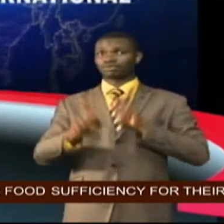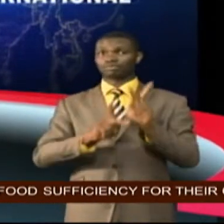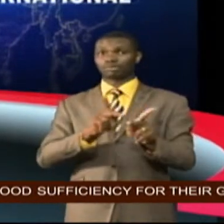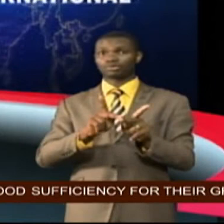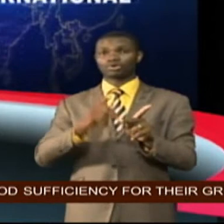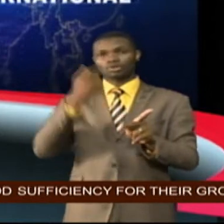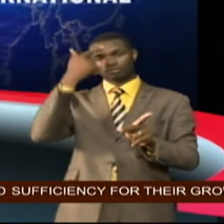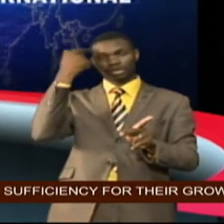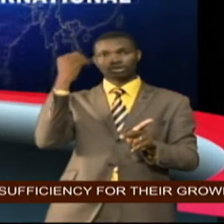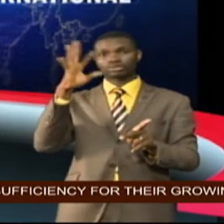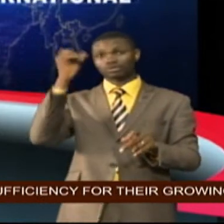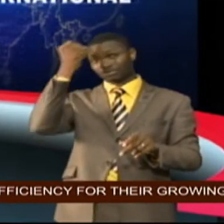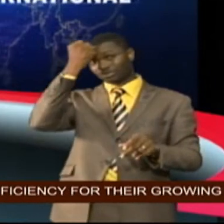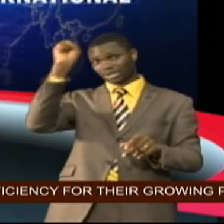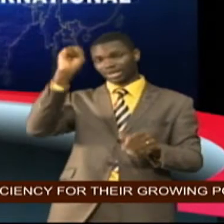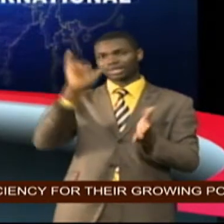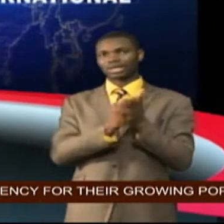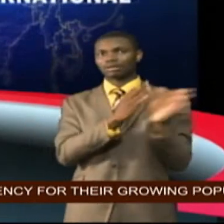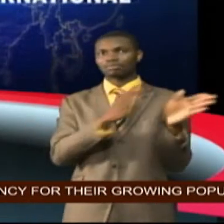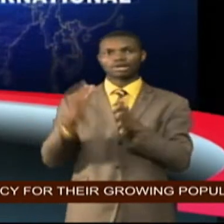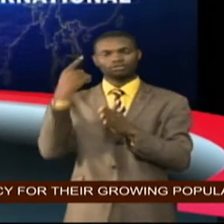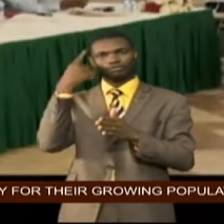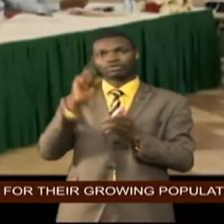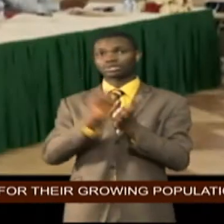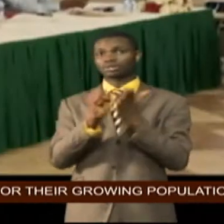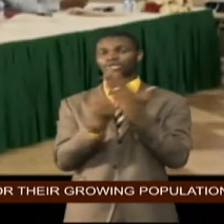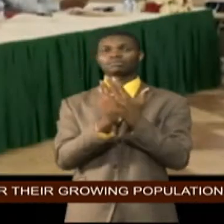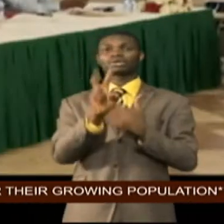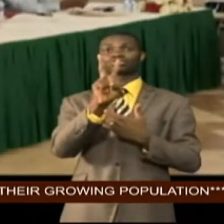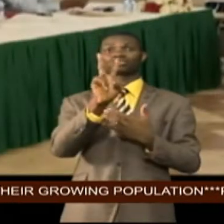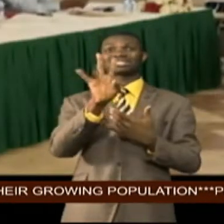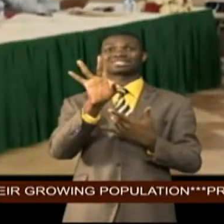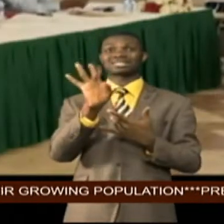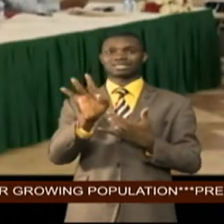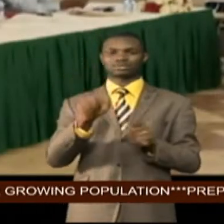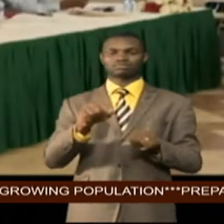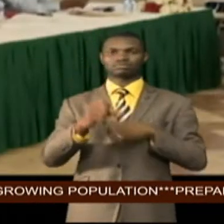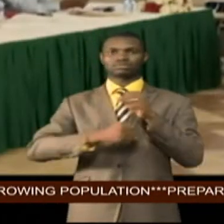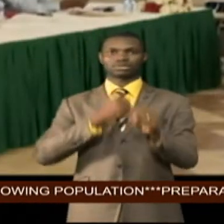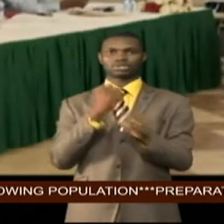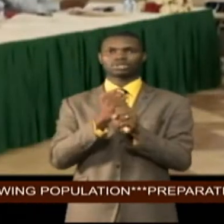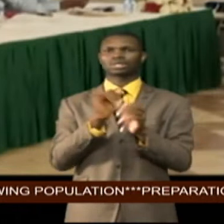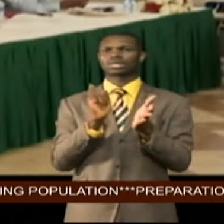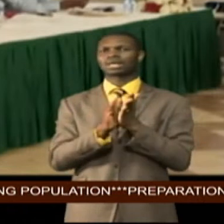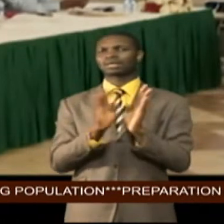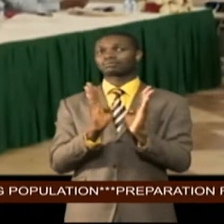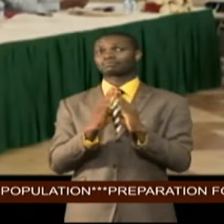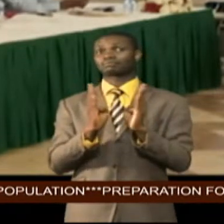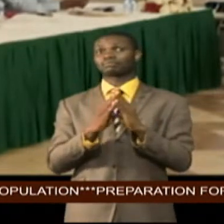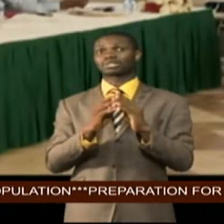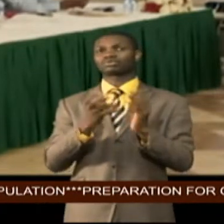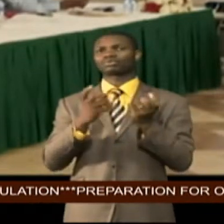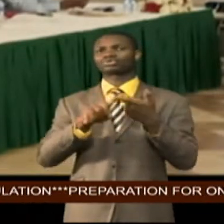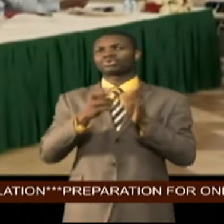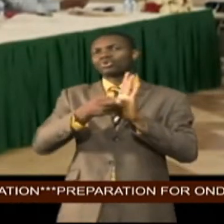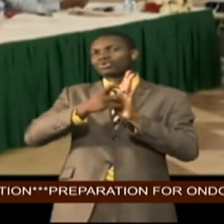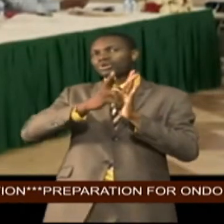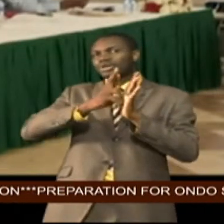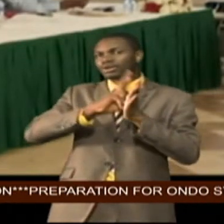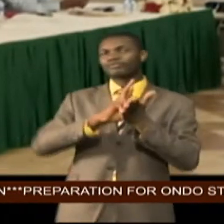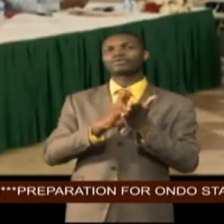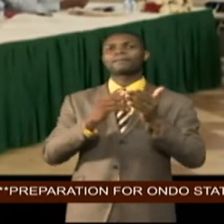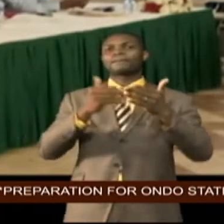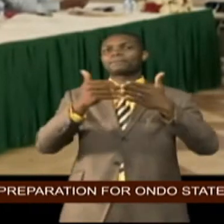scheduled for the 28th of September by trade unions. The expanded bilateral meeting is to review the issues of modulation